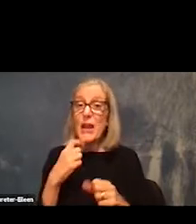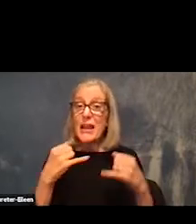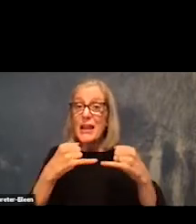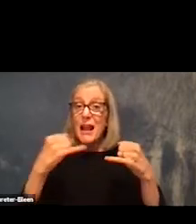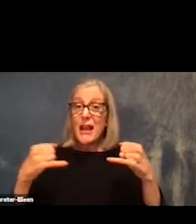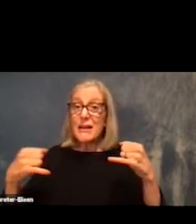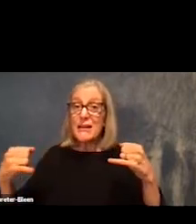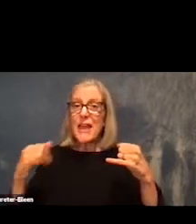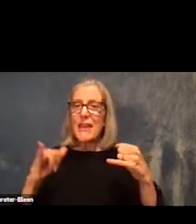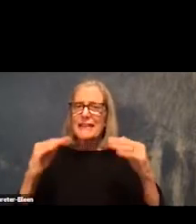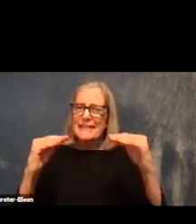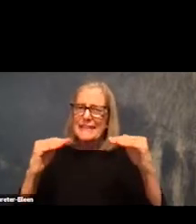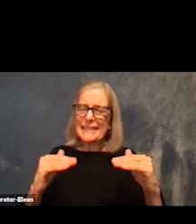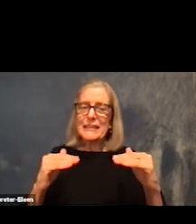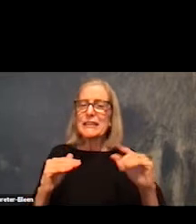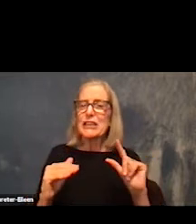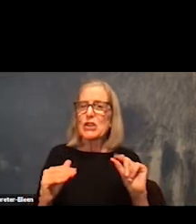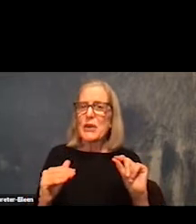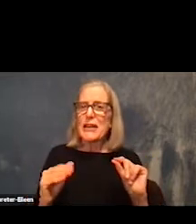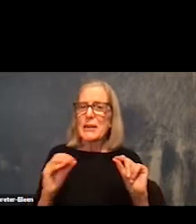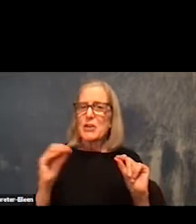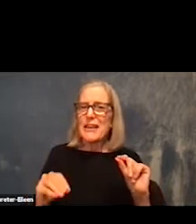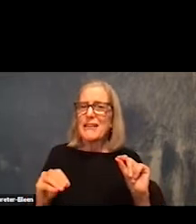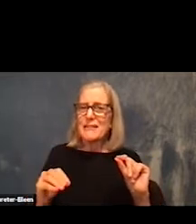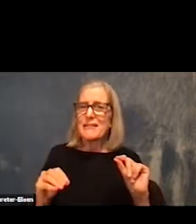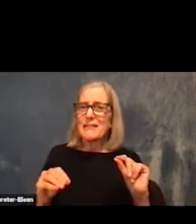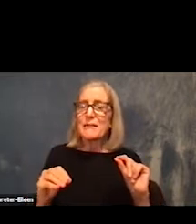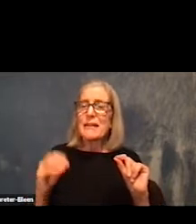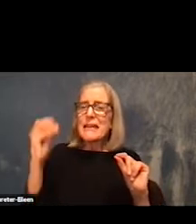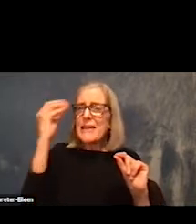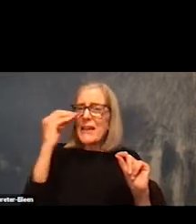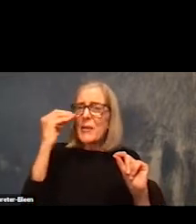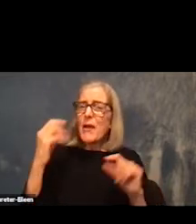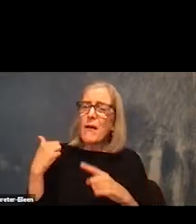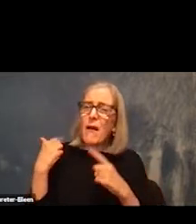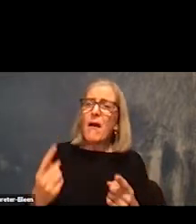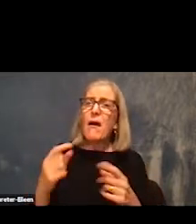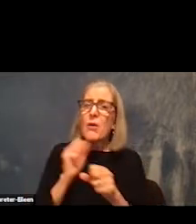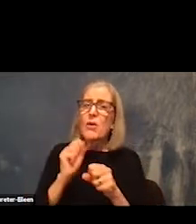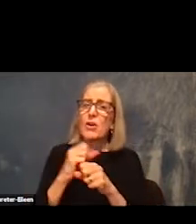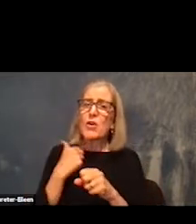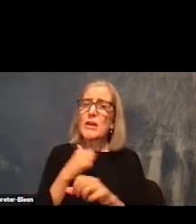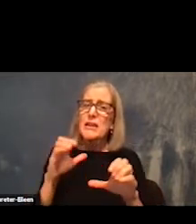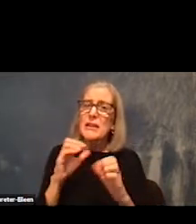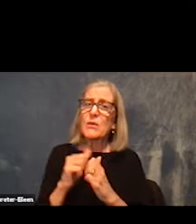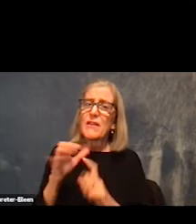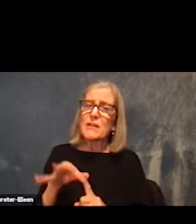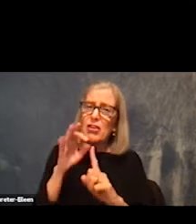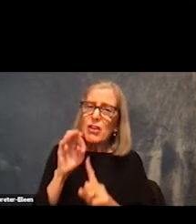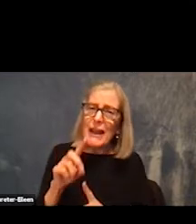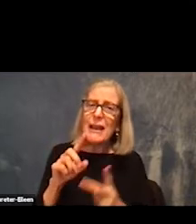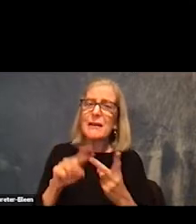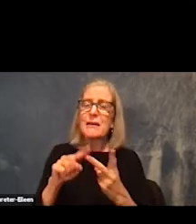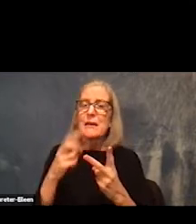range? Think about it. All the work we've done over the years with special education and secondary transition